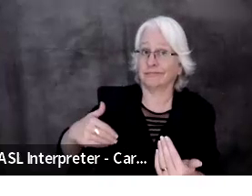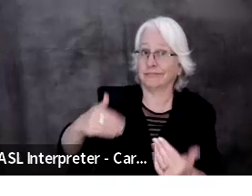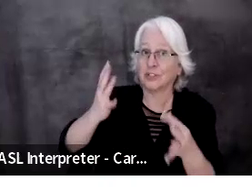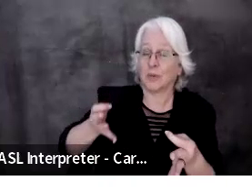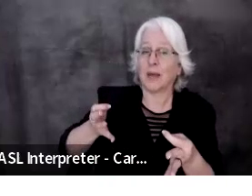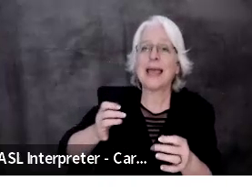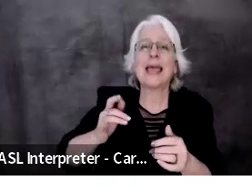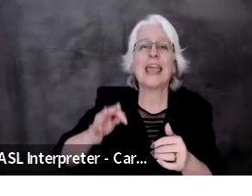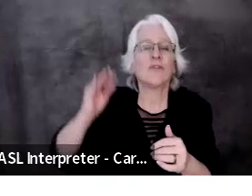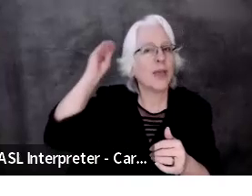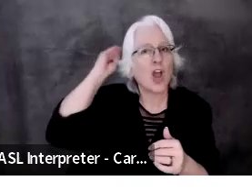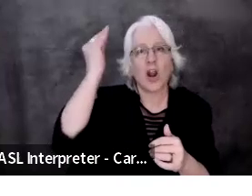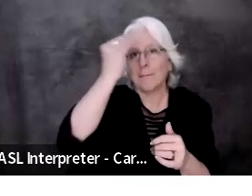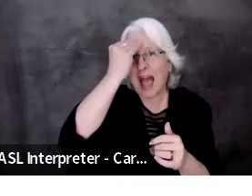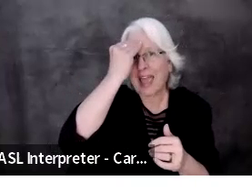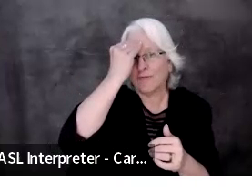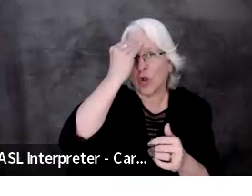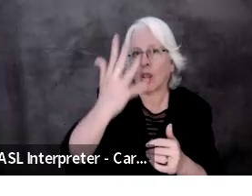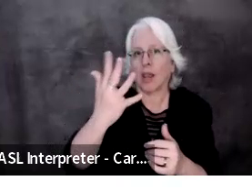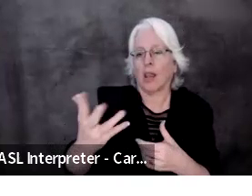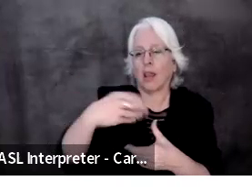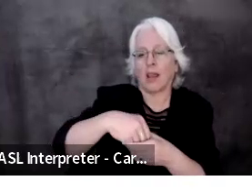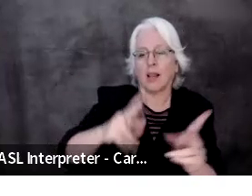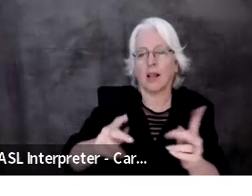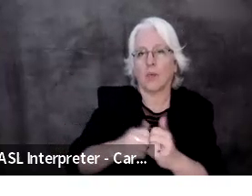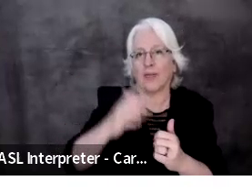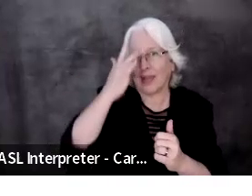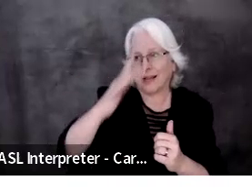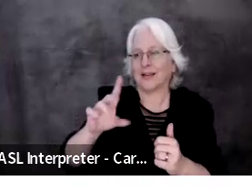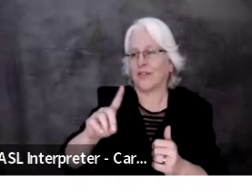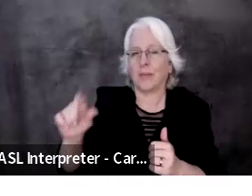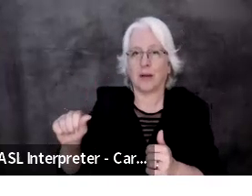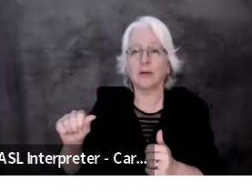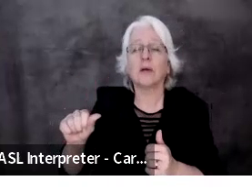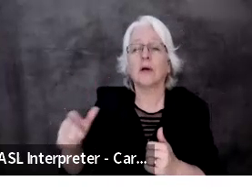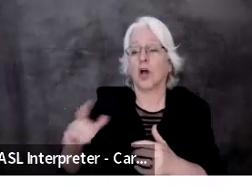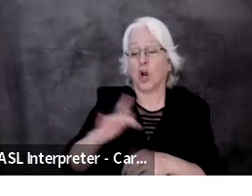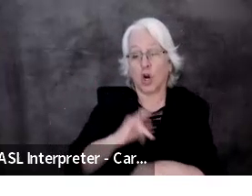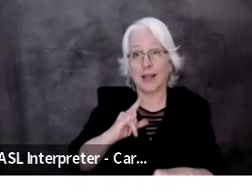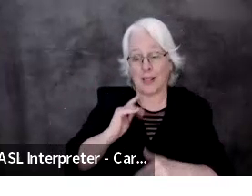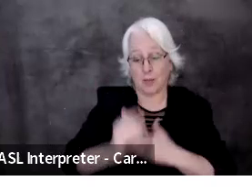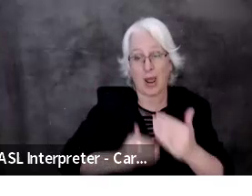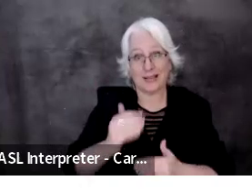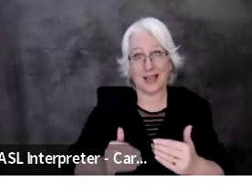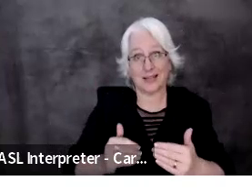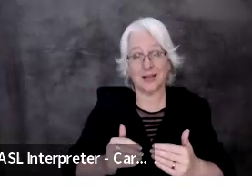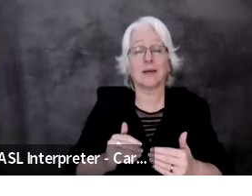mindful of including people with intellectual and developmental disabilities early in the AI processes, then we can see